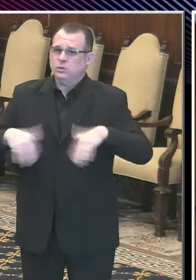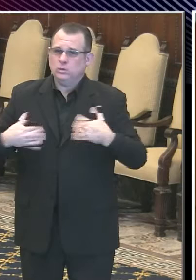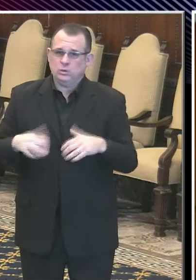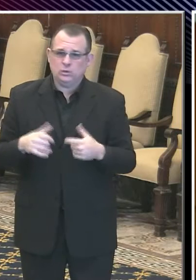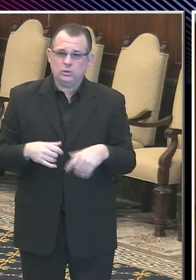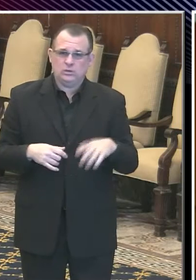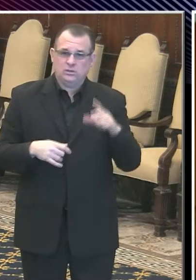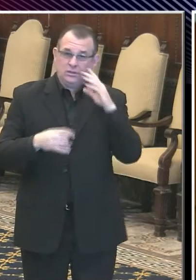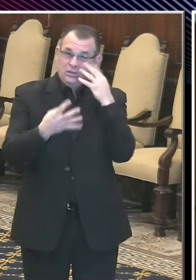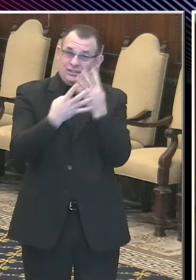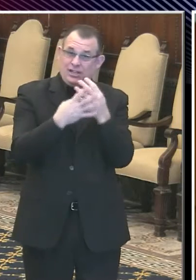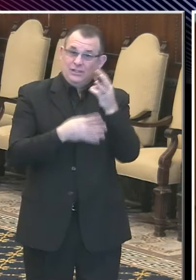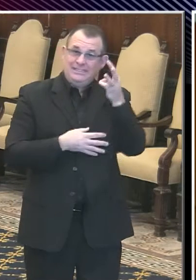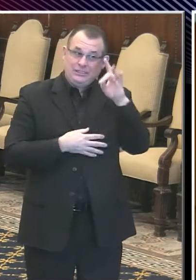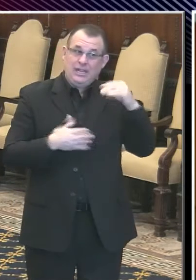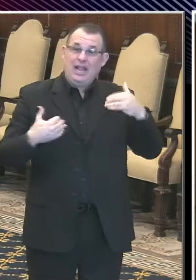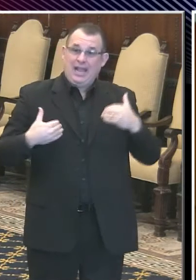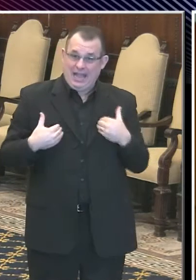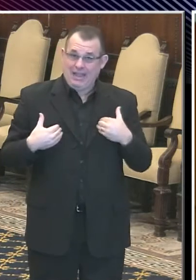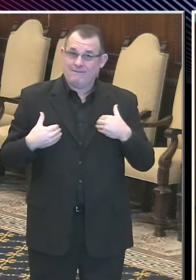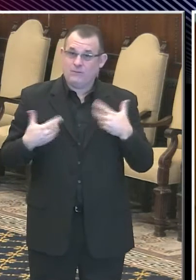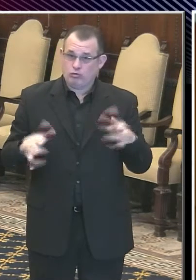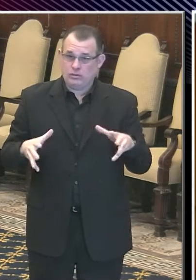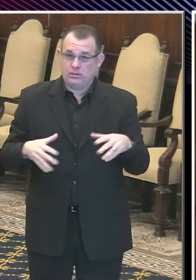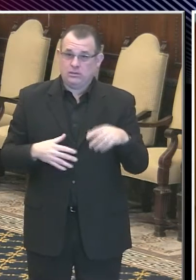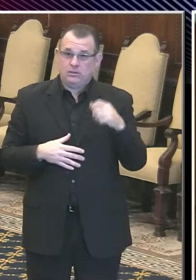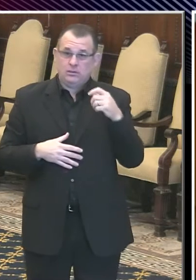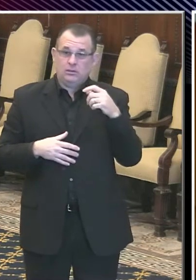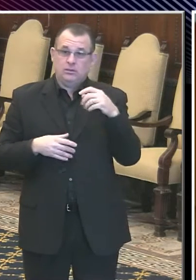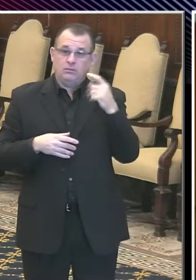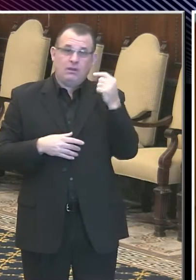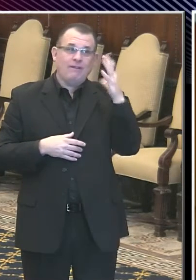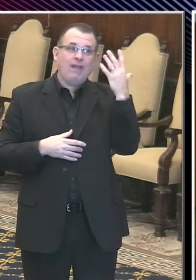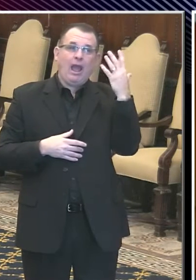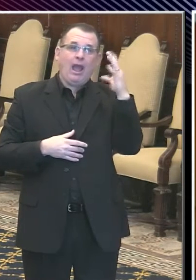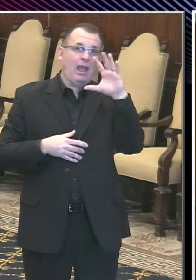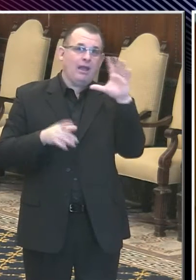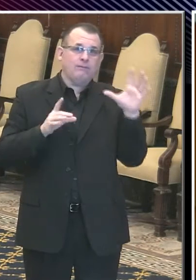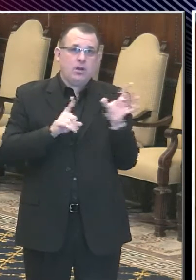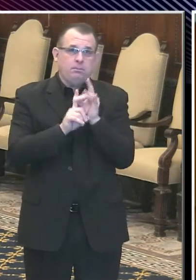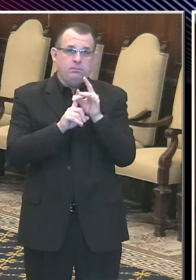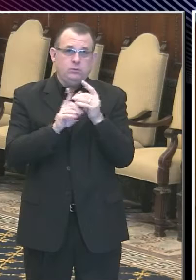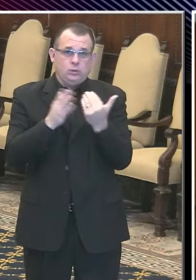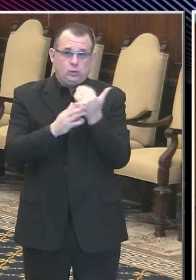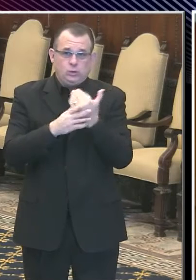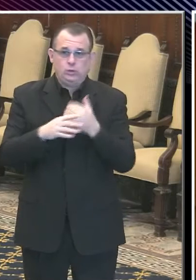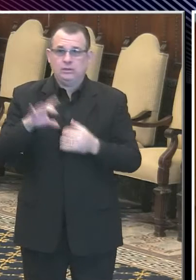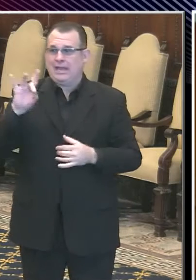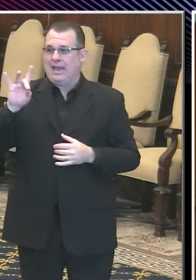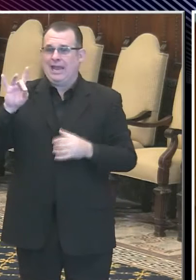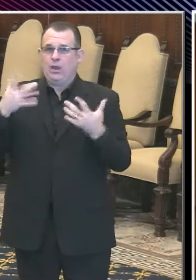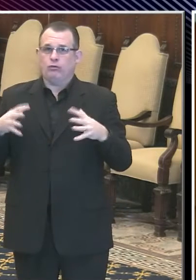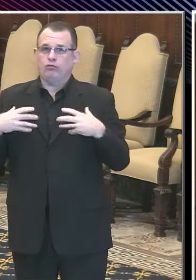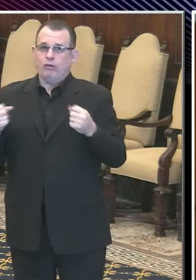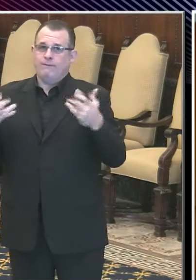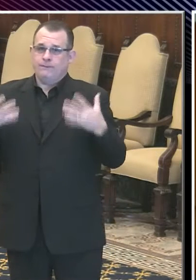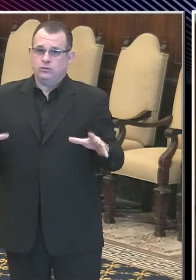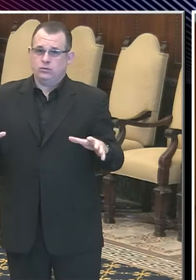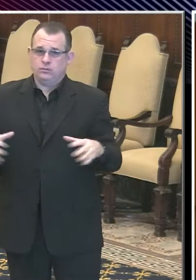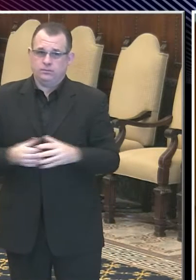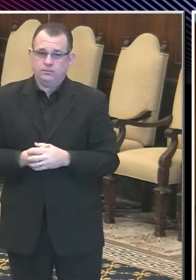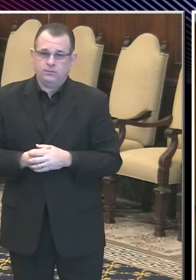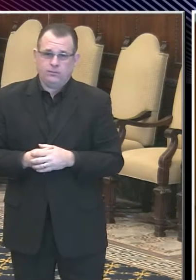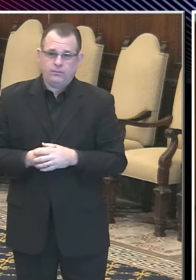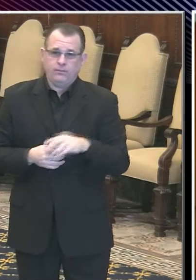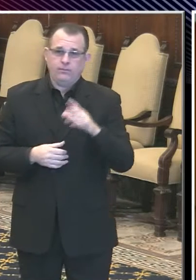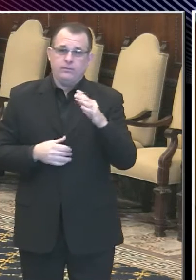inmates that have active infection in the city's jail. That includes 5 new positives and 8 others who have recovered. We have to report today